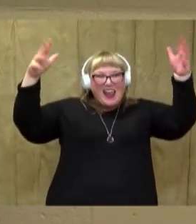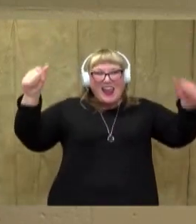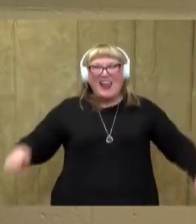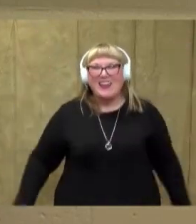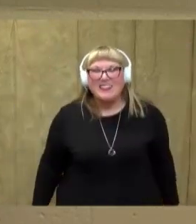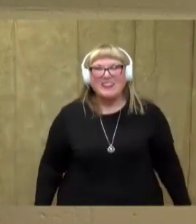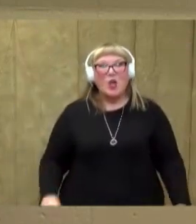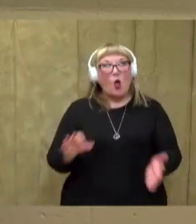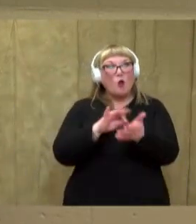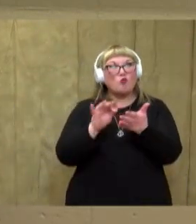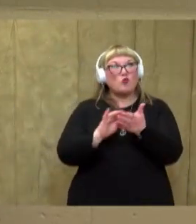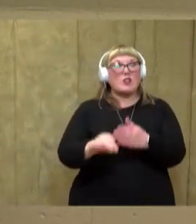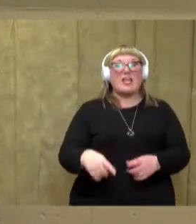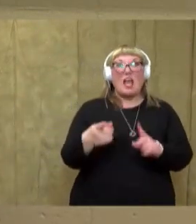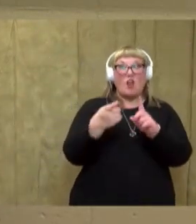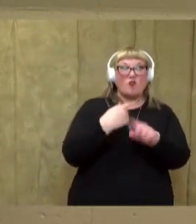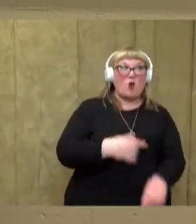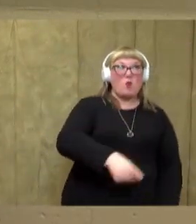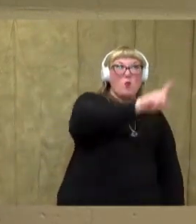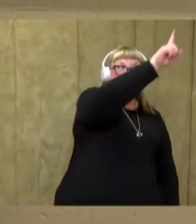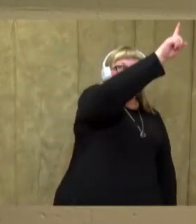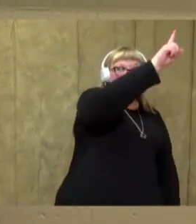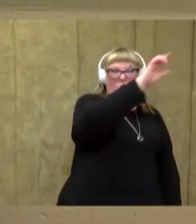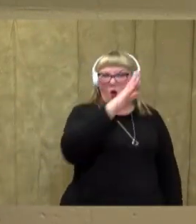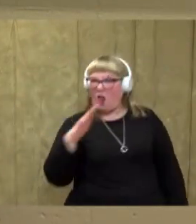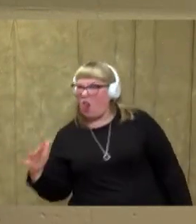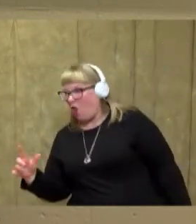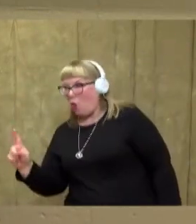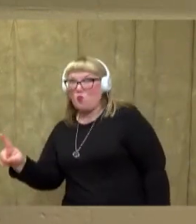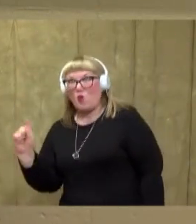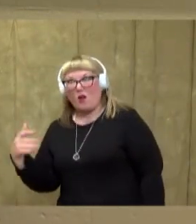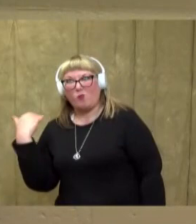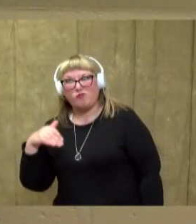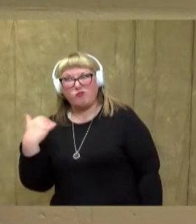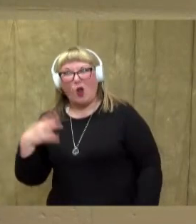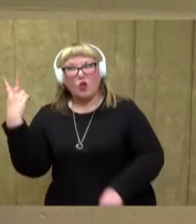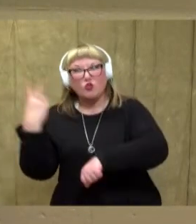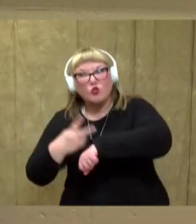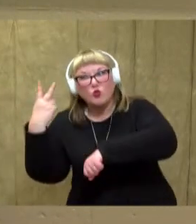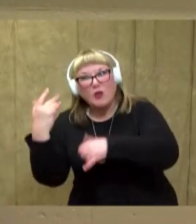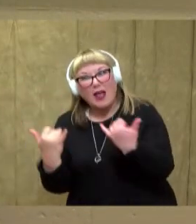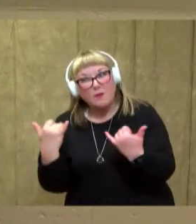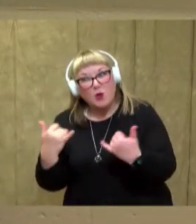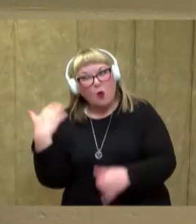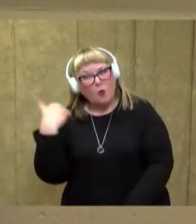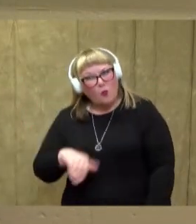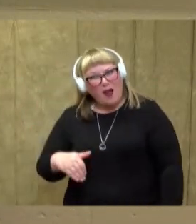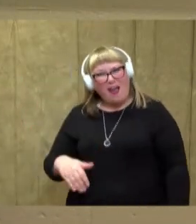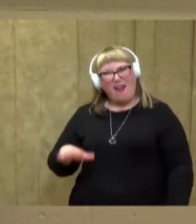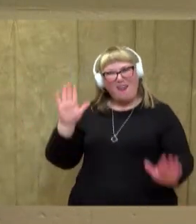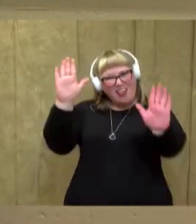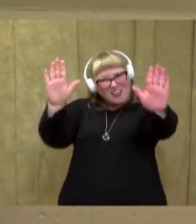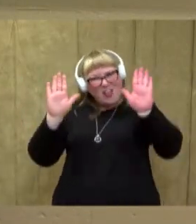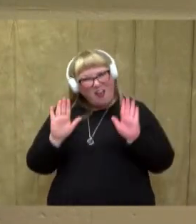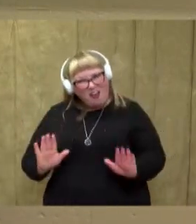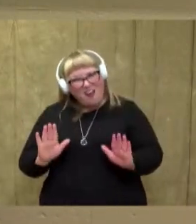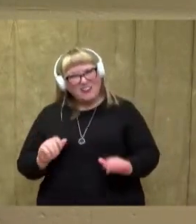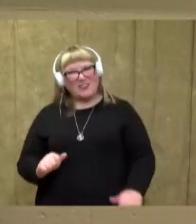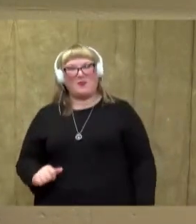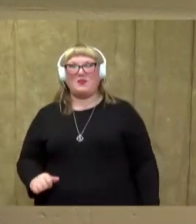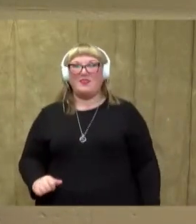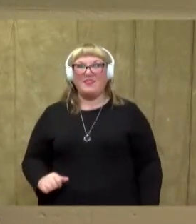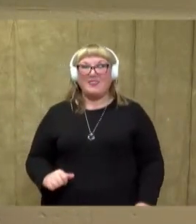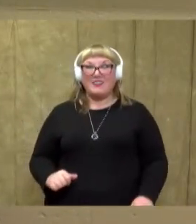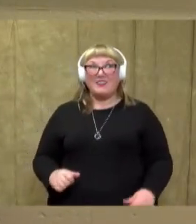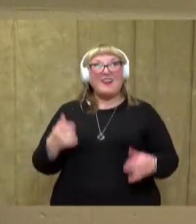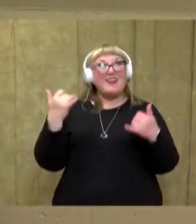Yay! We have counted all the way from 1 to 100 2 times today. How awesome is that? All right,